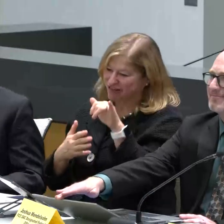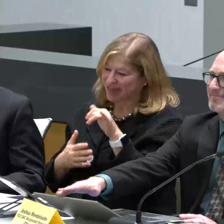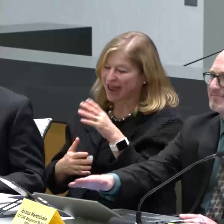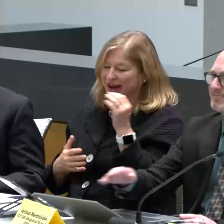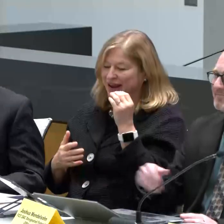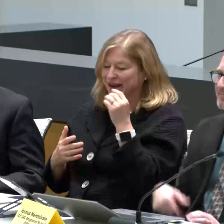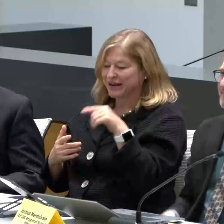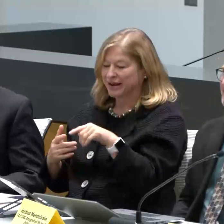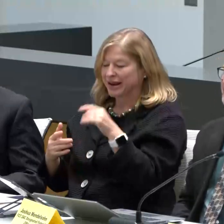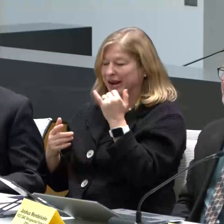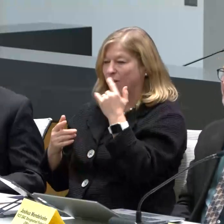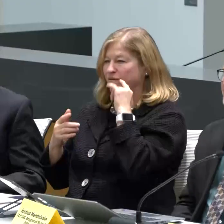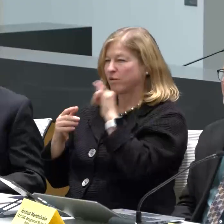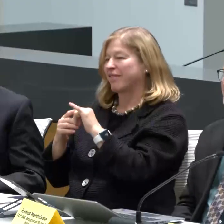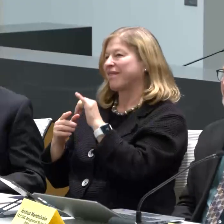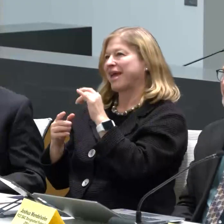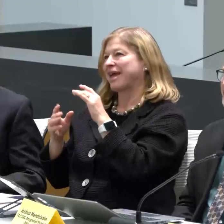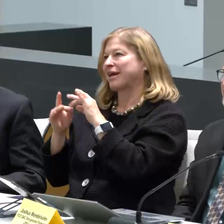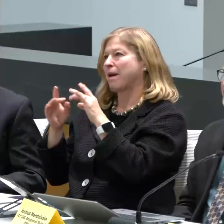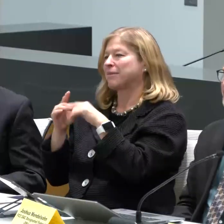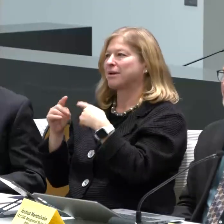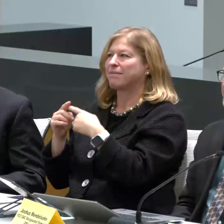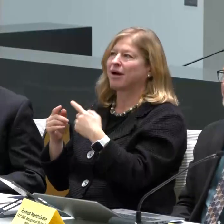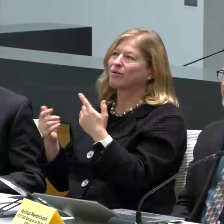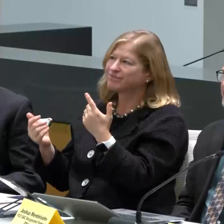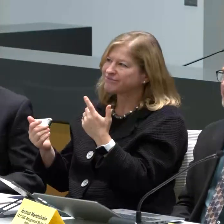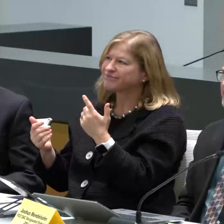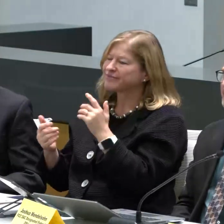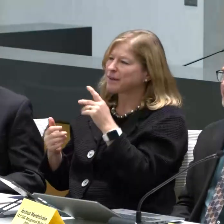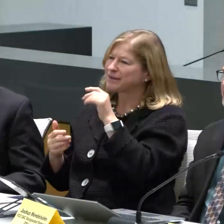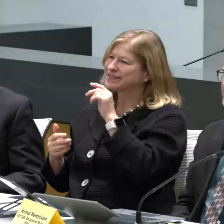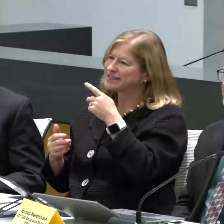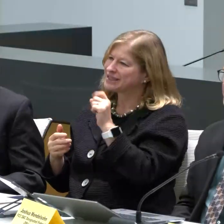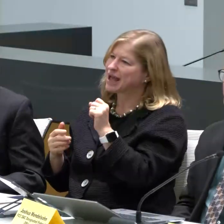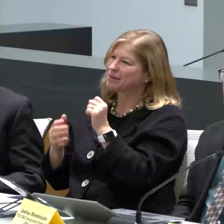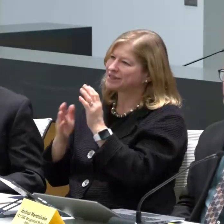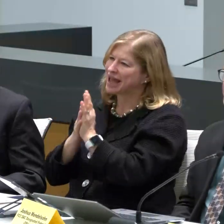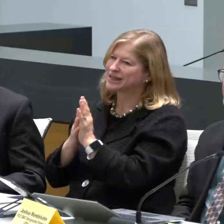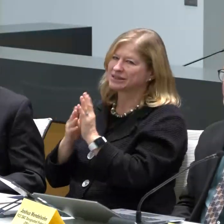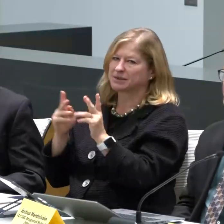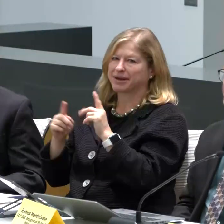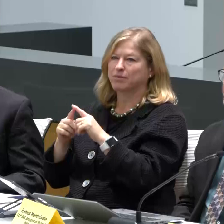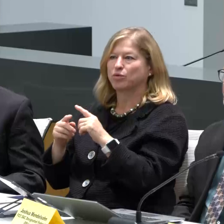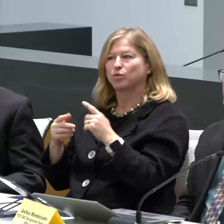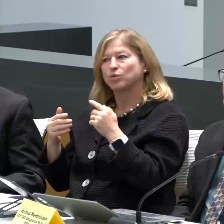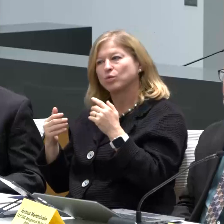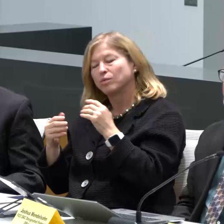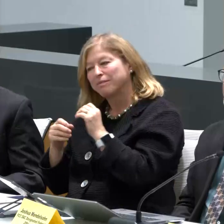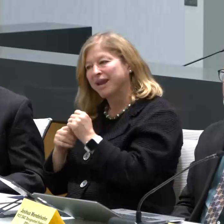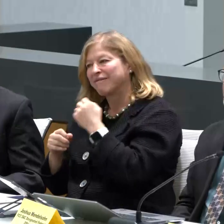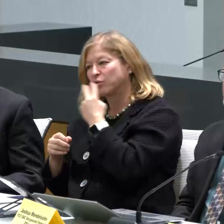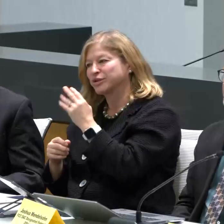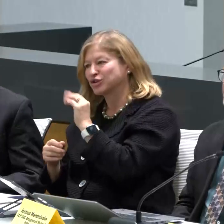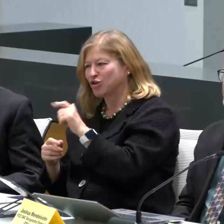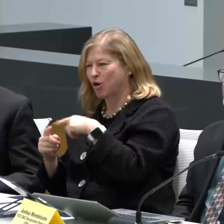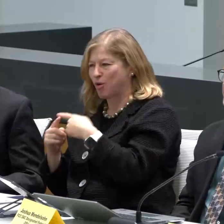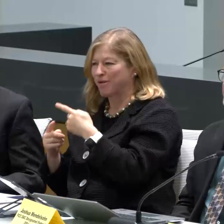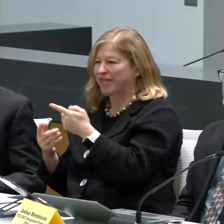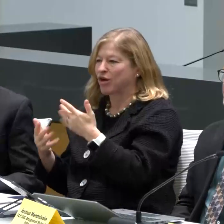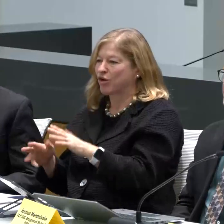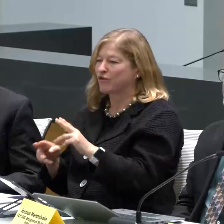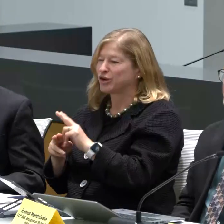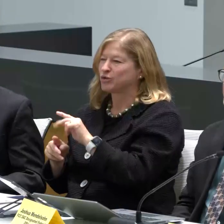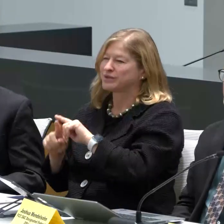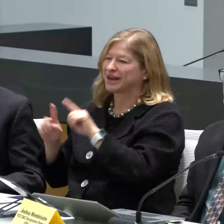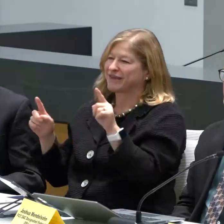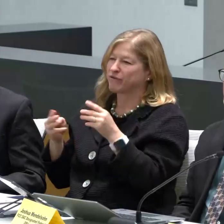he was very heavily involved in all of that work. Thank you, Richard, for that. Now to his comment about the steps, he has asked